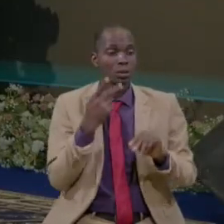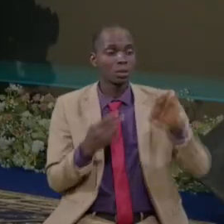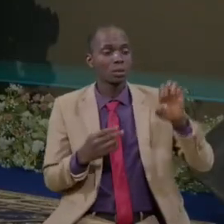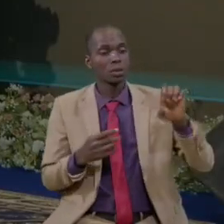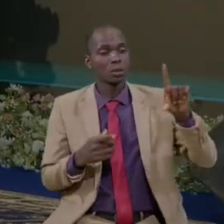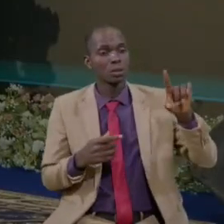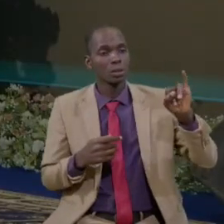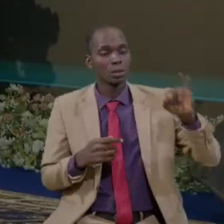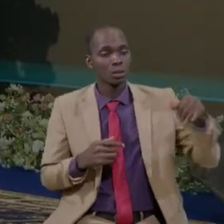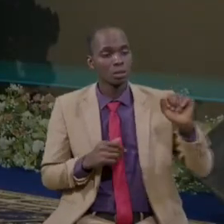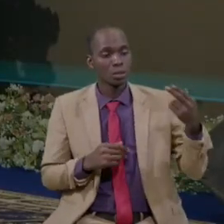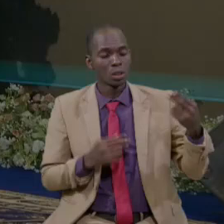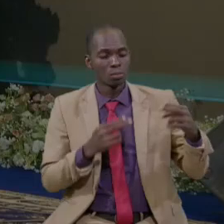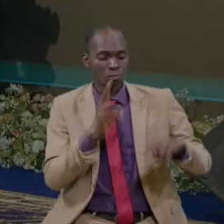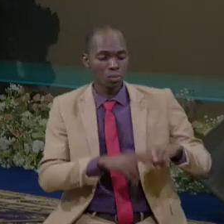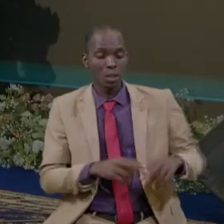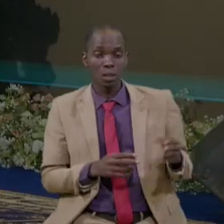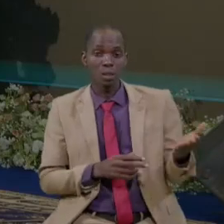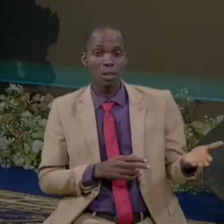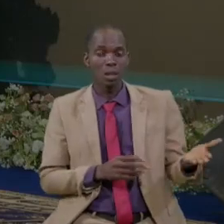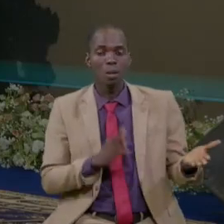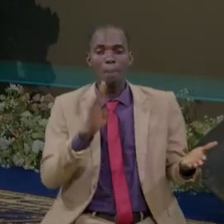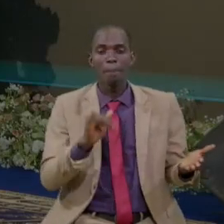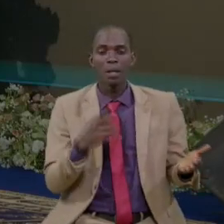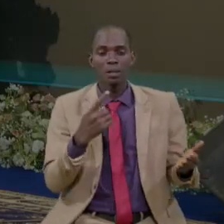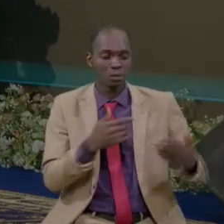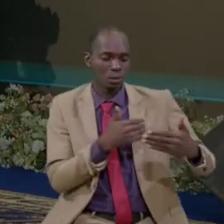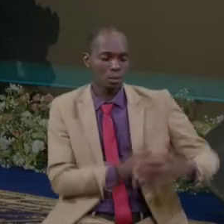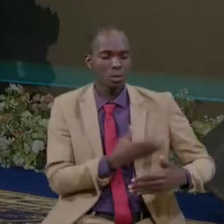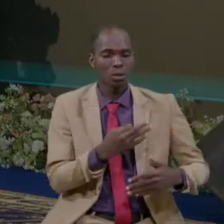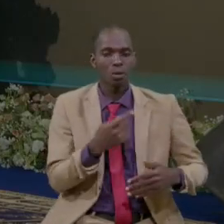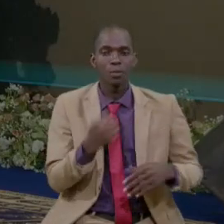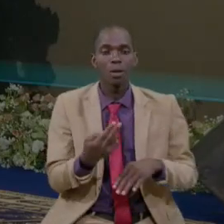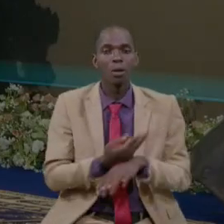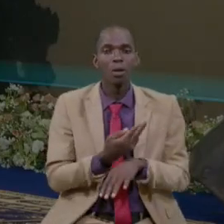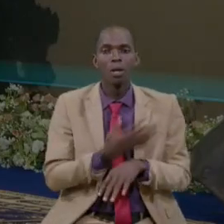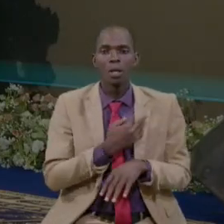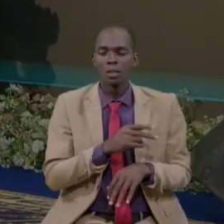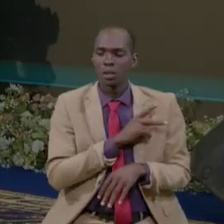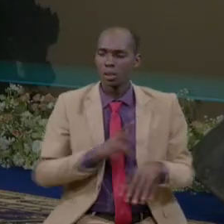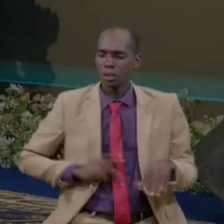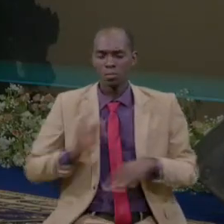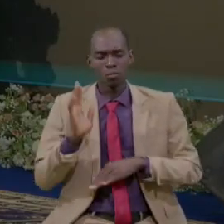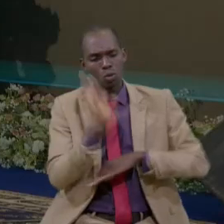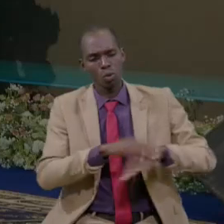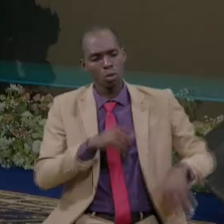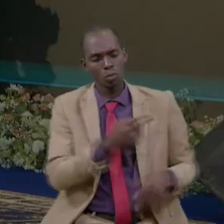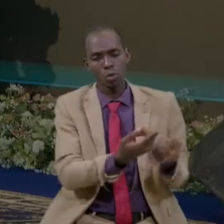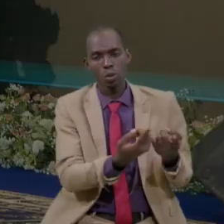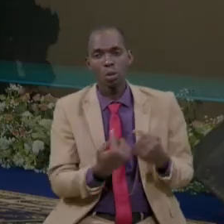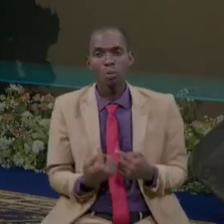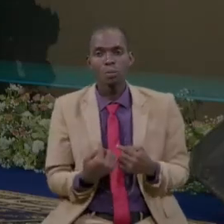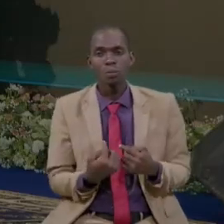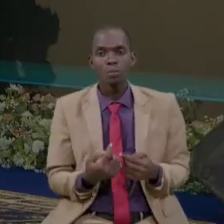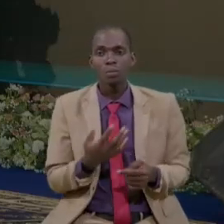there by the rock, and a king had sent for him. And the king said, get that man for me.